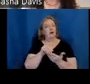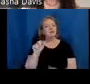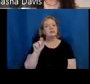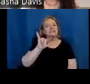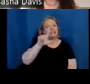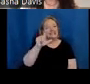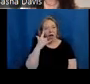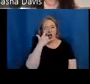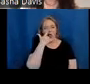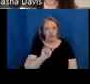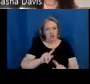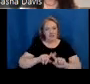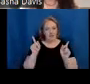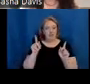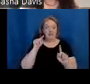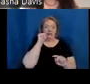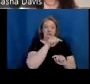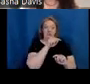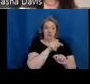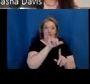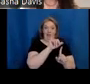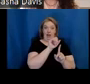In this case, it's much more abstract.